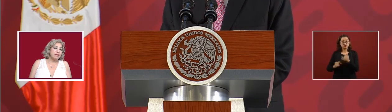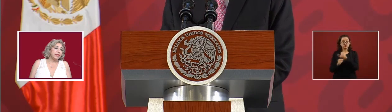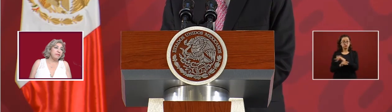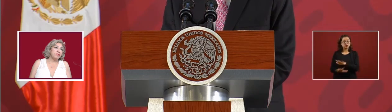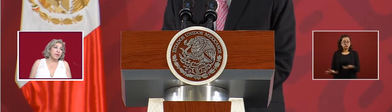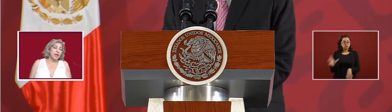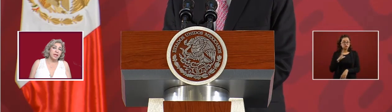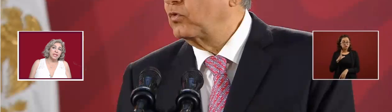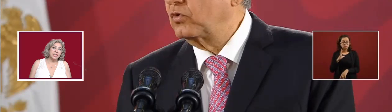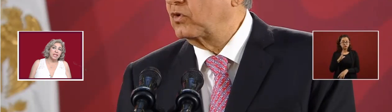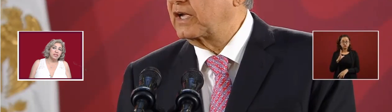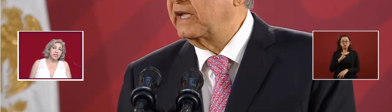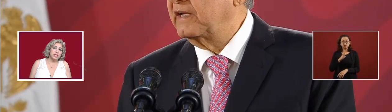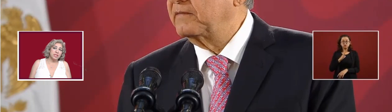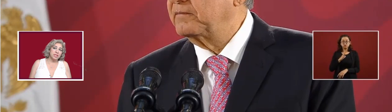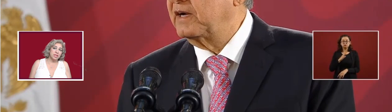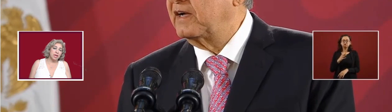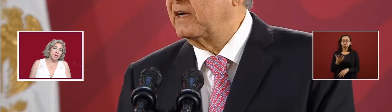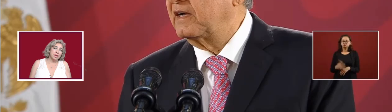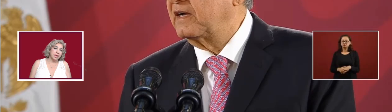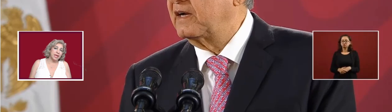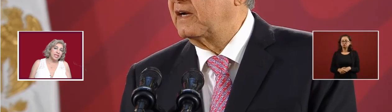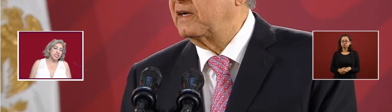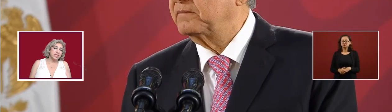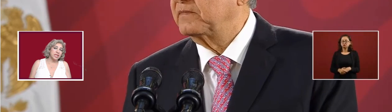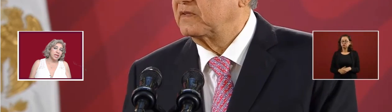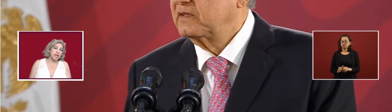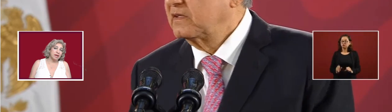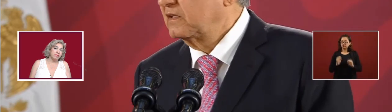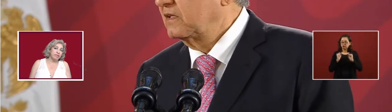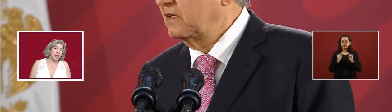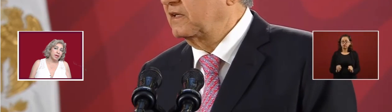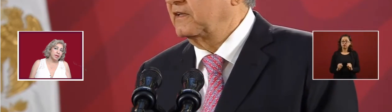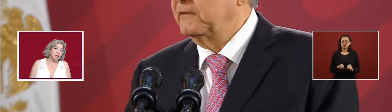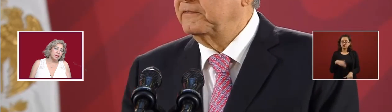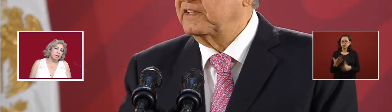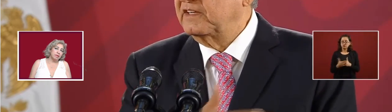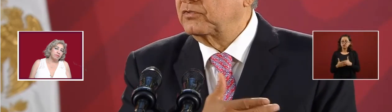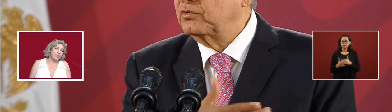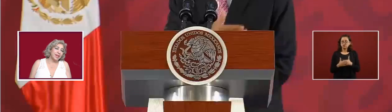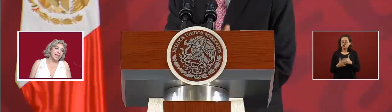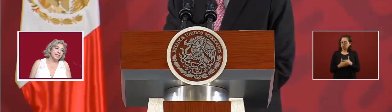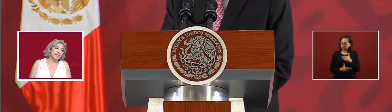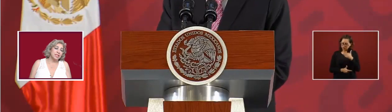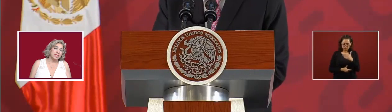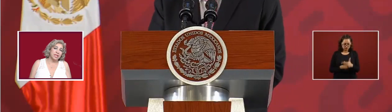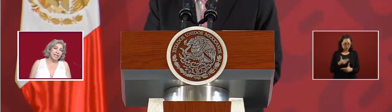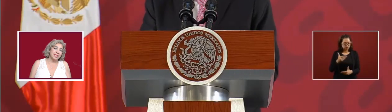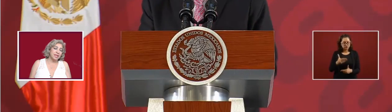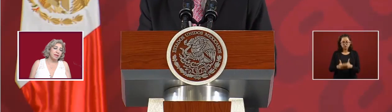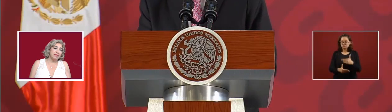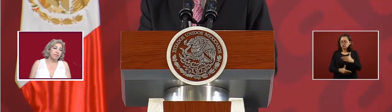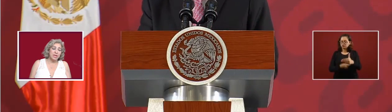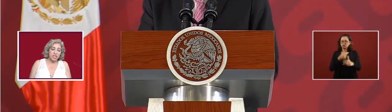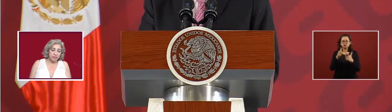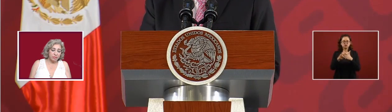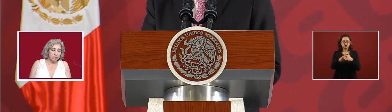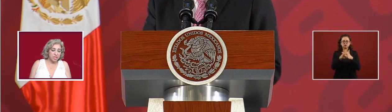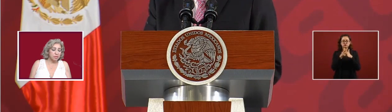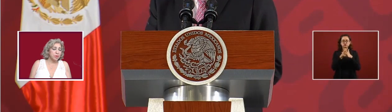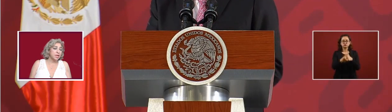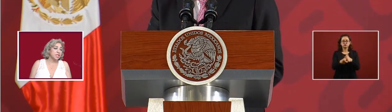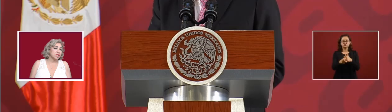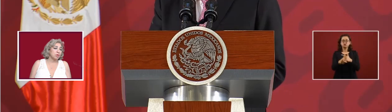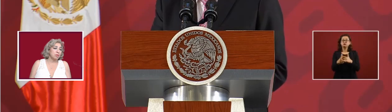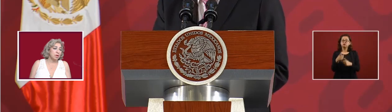if the intelligence agency of finances has the information of